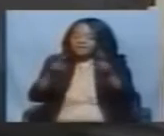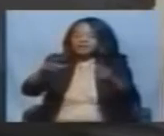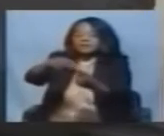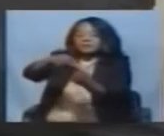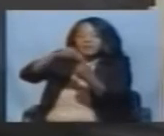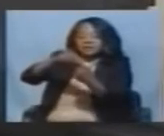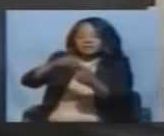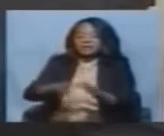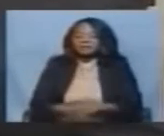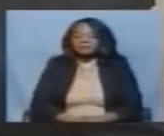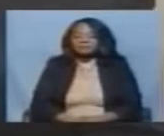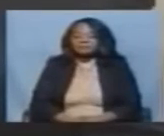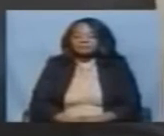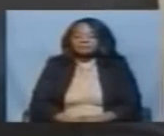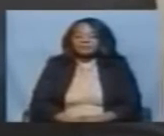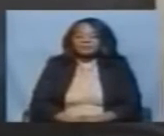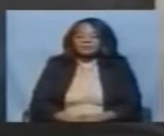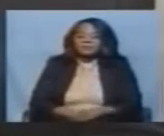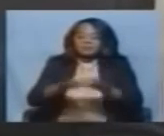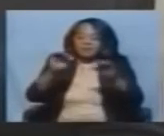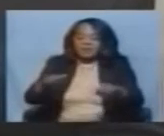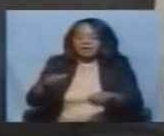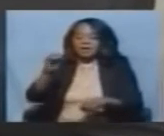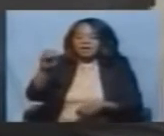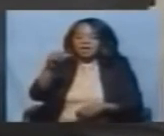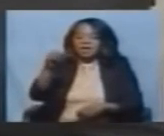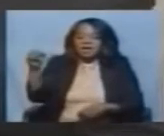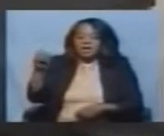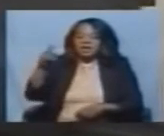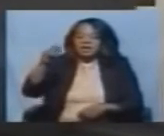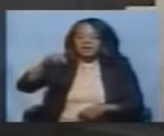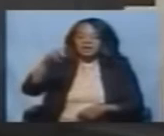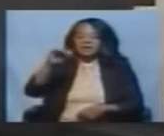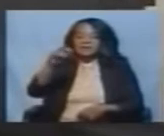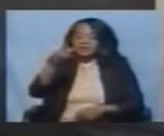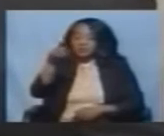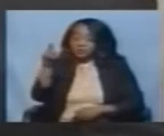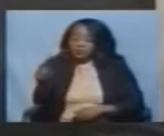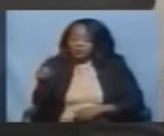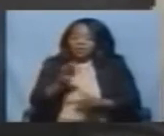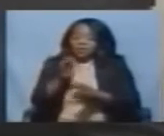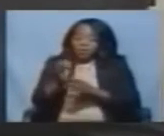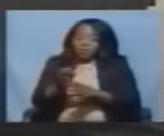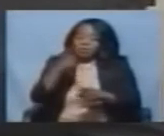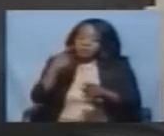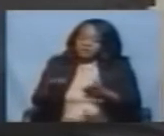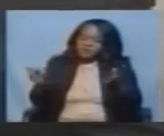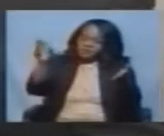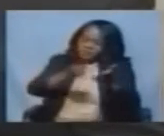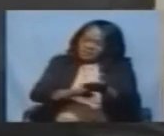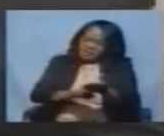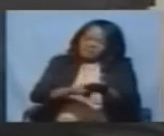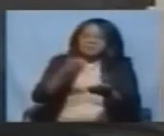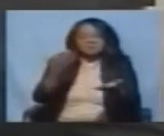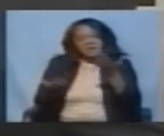One, we can actually censure you, for instance, if it's minor. Okay, if you repeat that, we may say maybe this person needs training, or